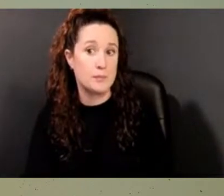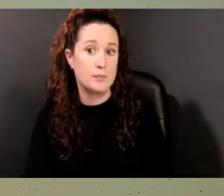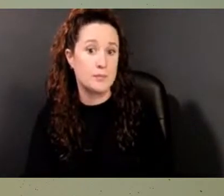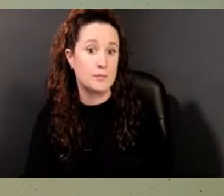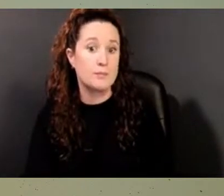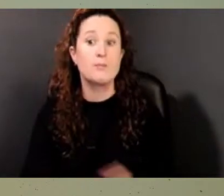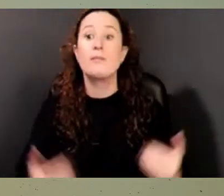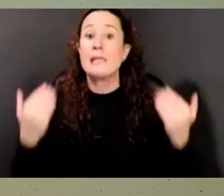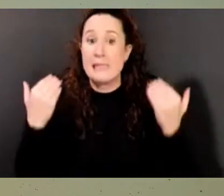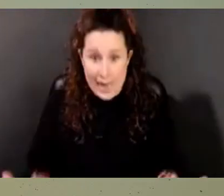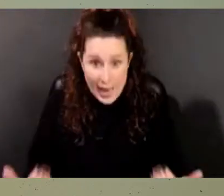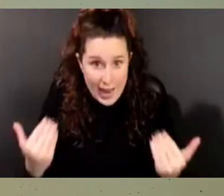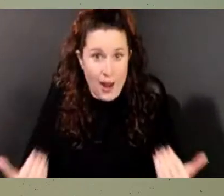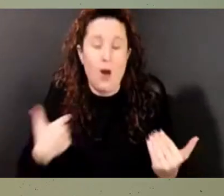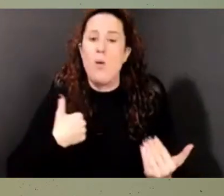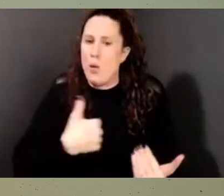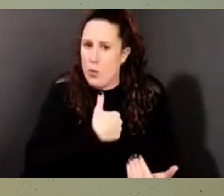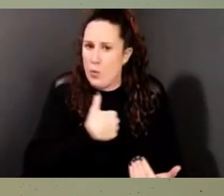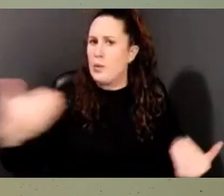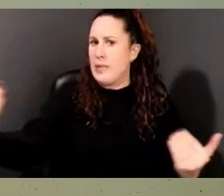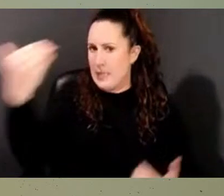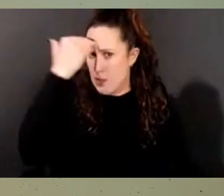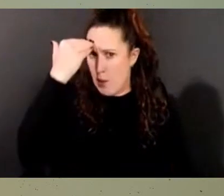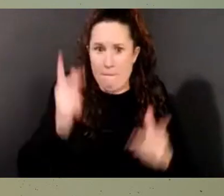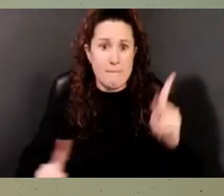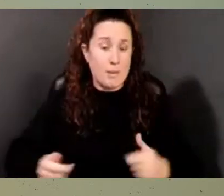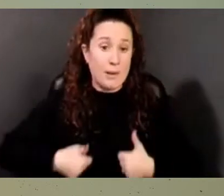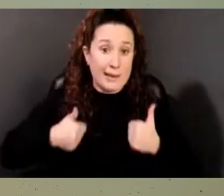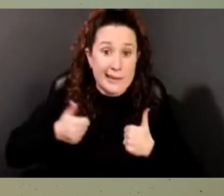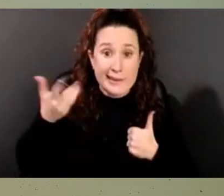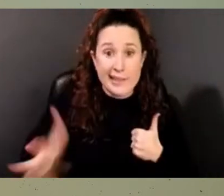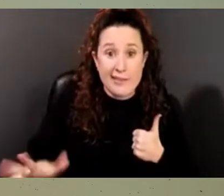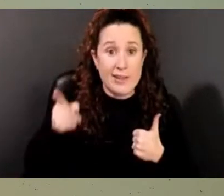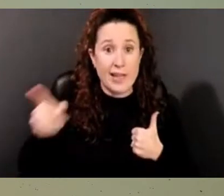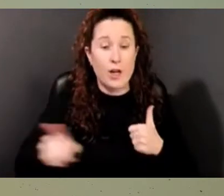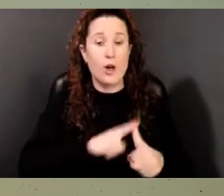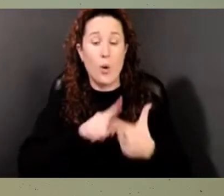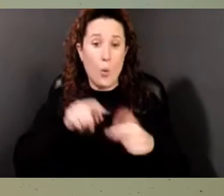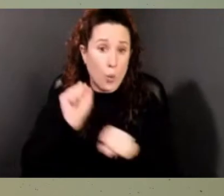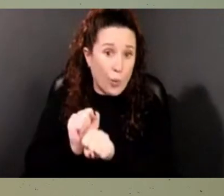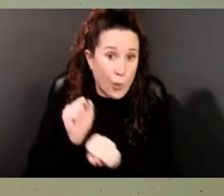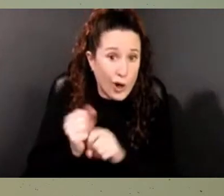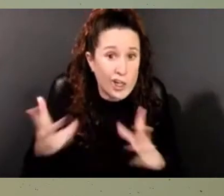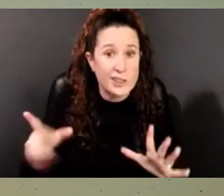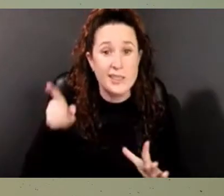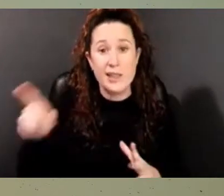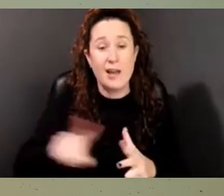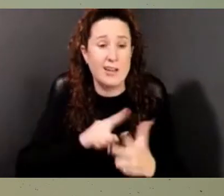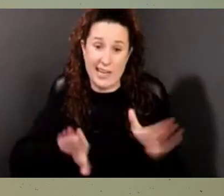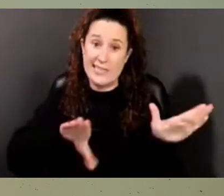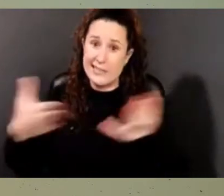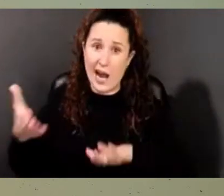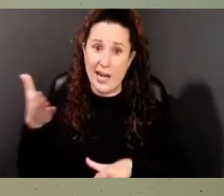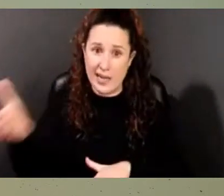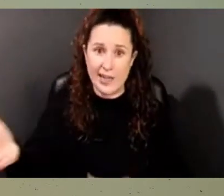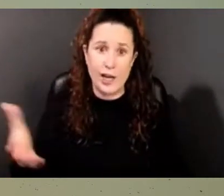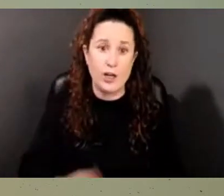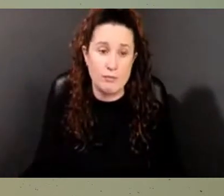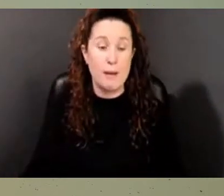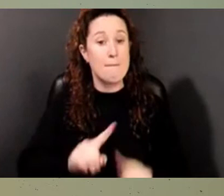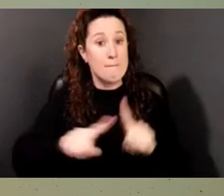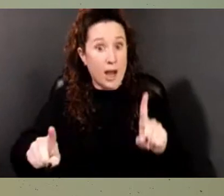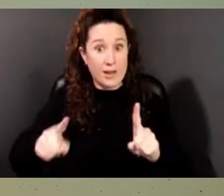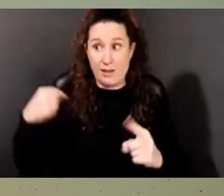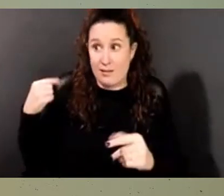We know that people lived, labored, and died on this plantation. But between then and now, the exact location of the